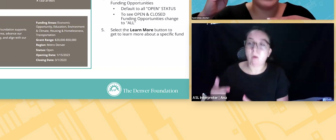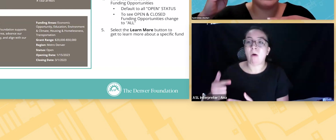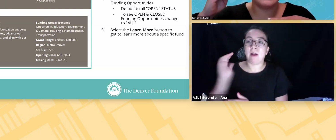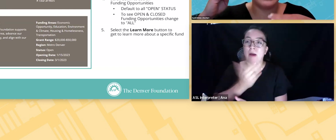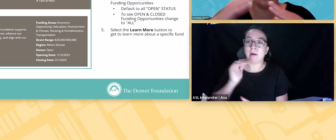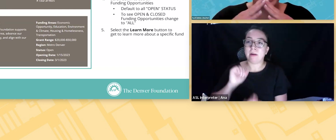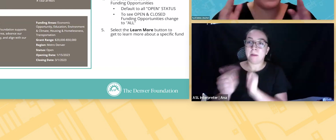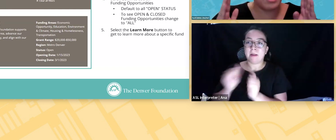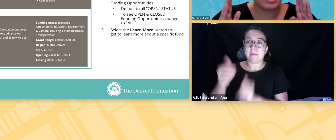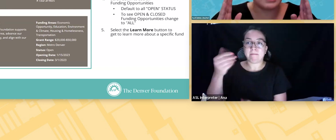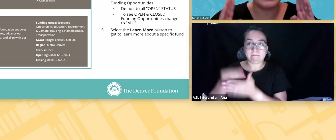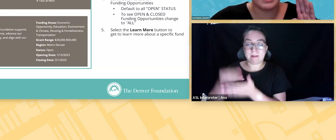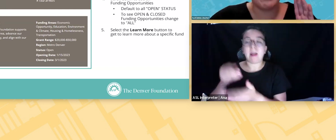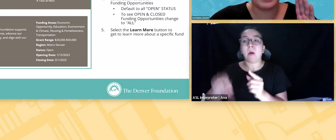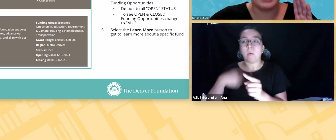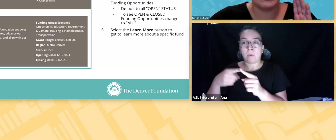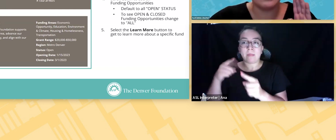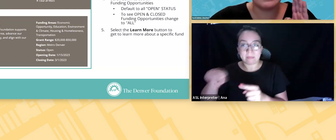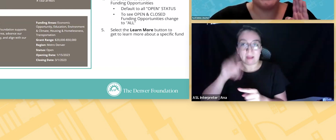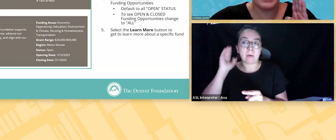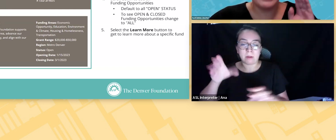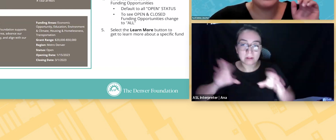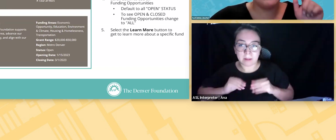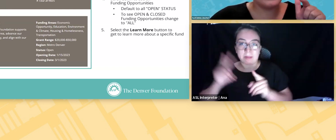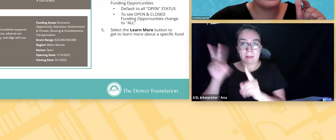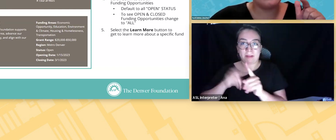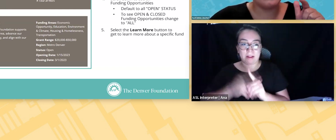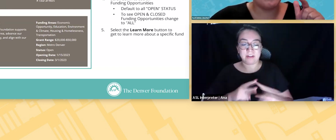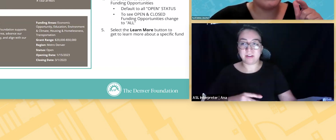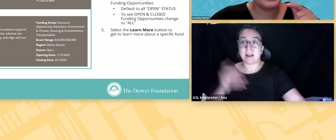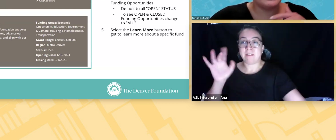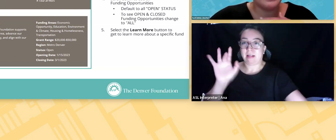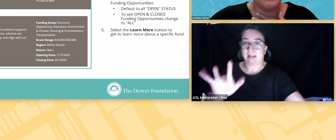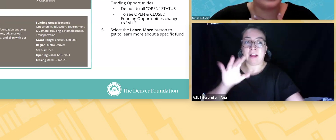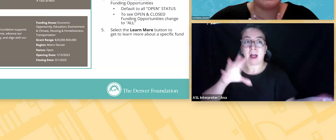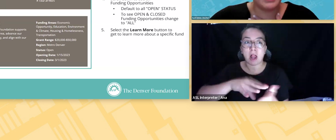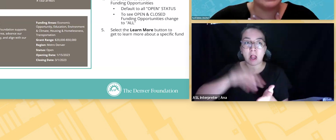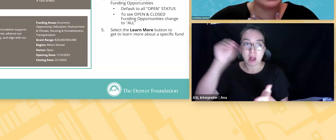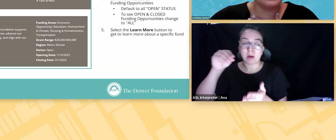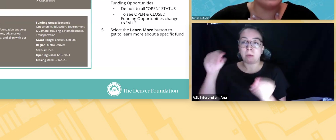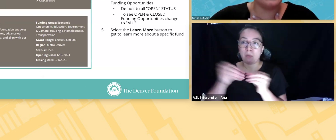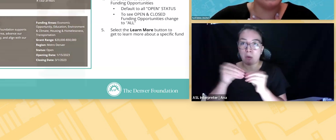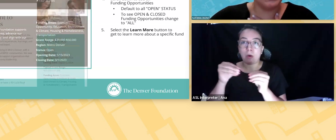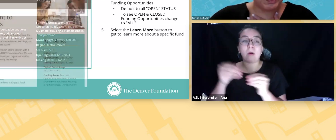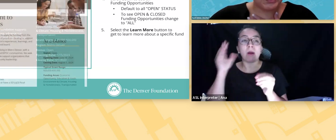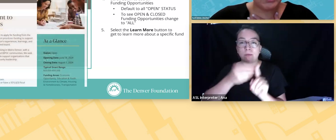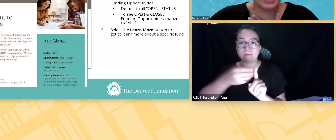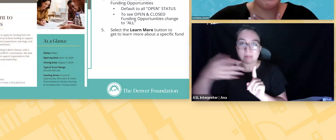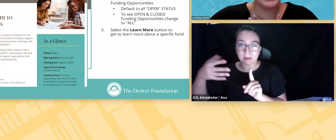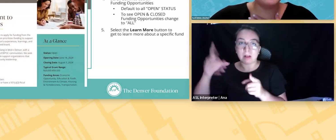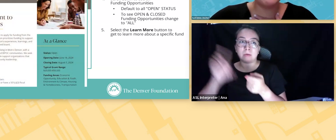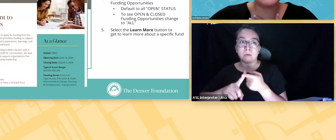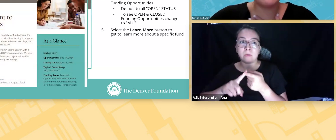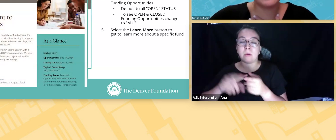competitive funds and when they are accepting applications. If you click that Learn More button, it will expand into